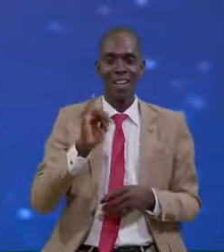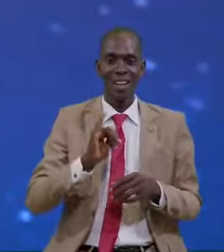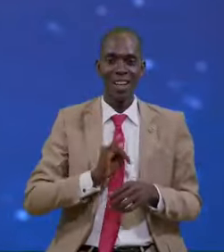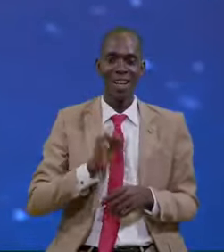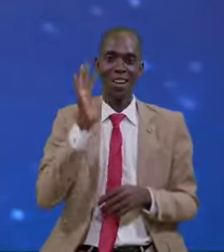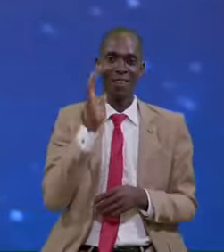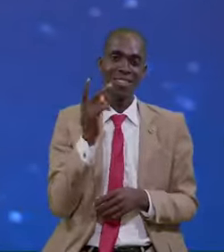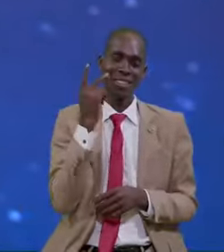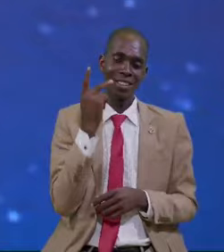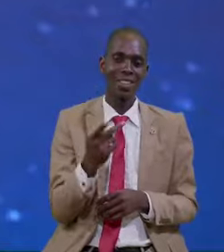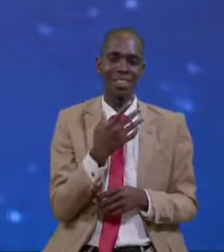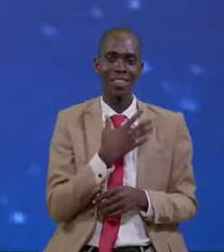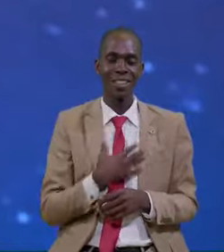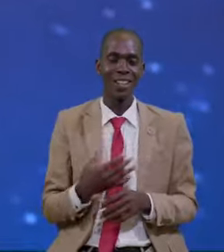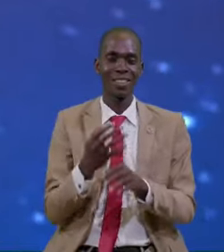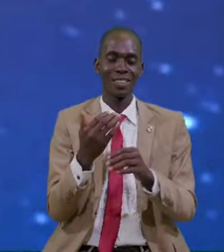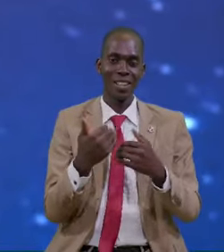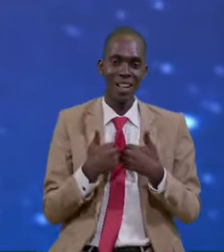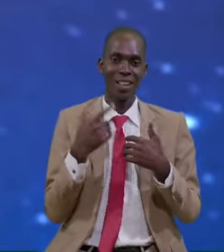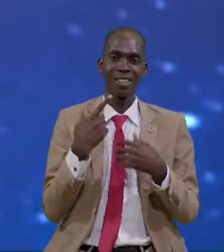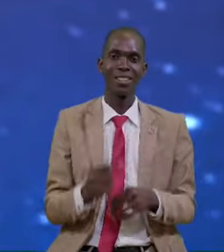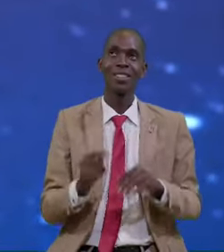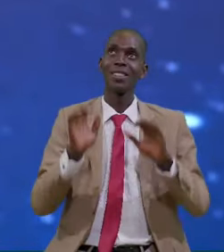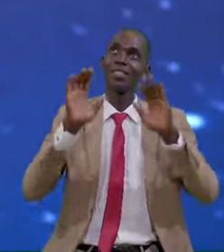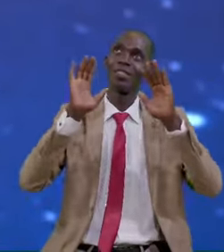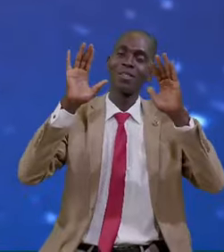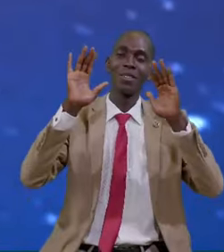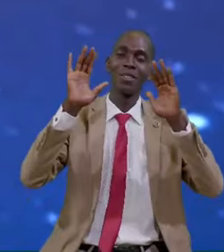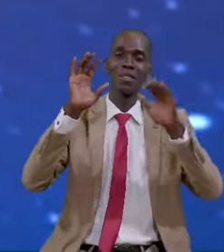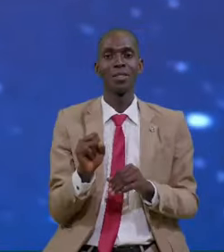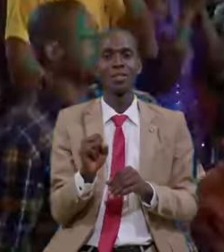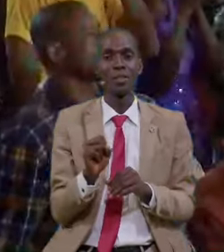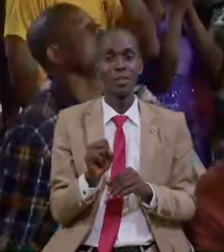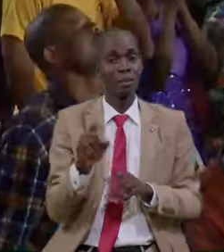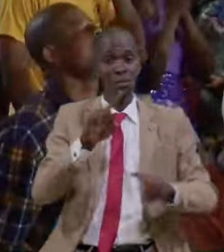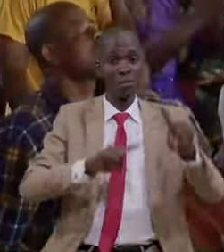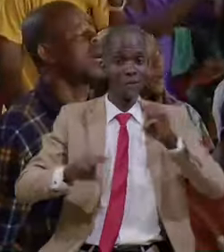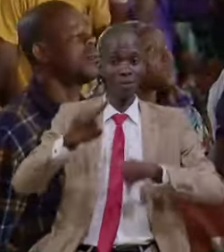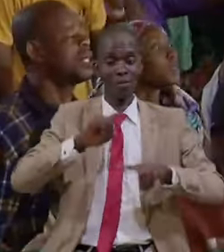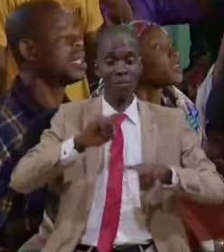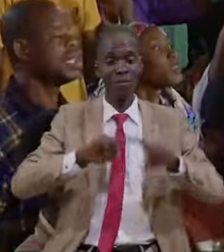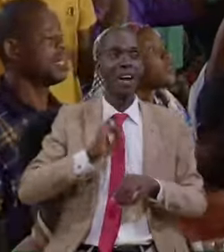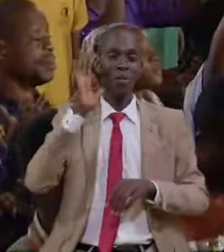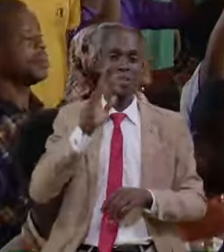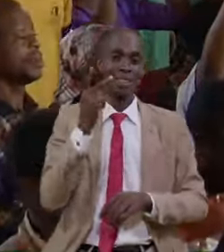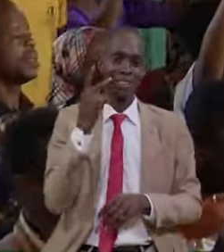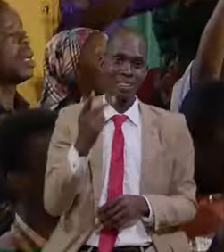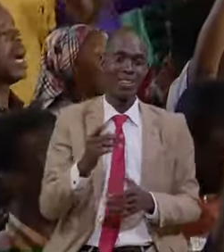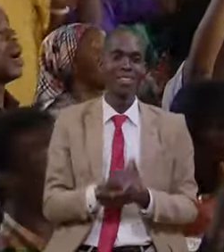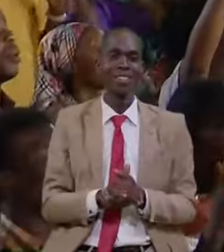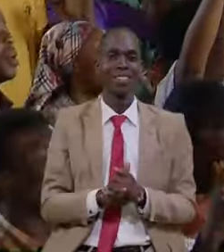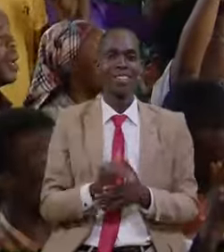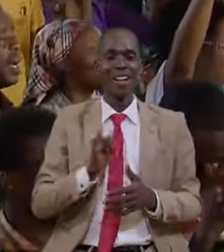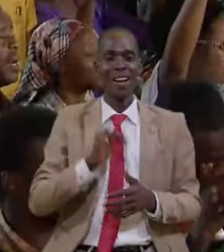the signs and the wonders. No, no, say that for I will see. I will